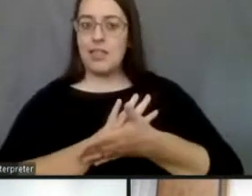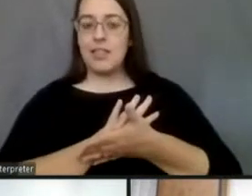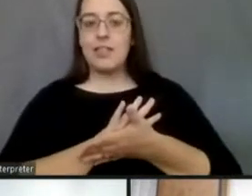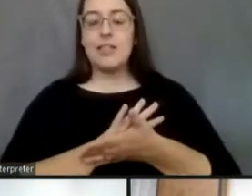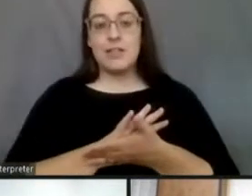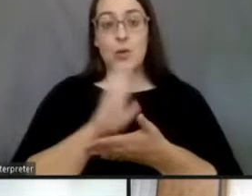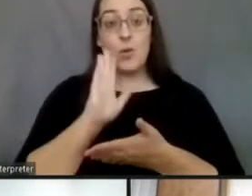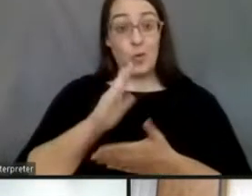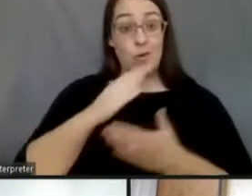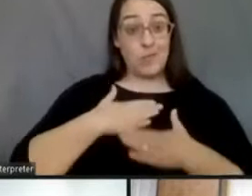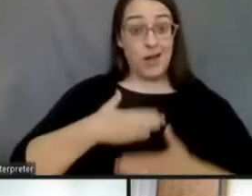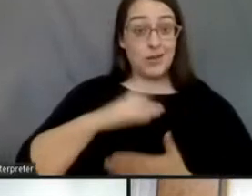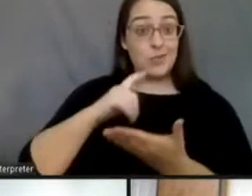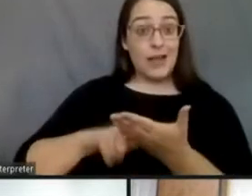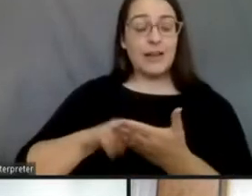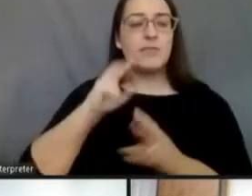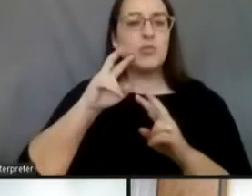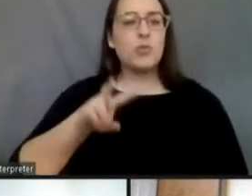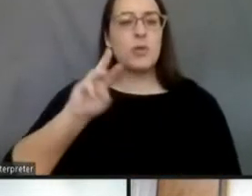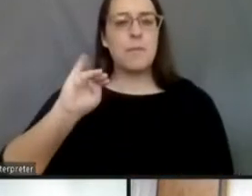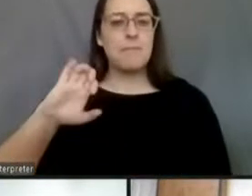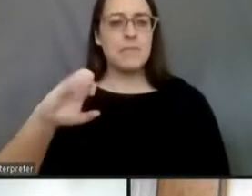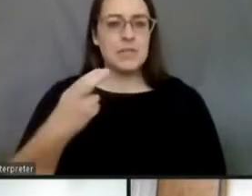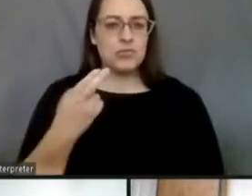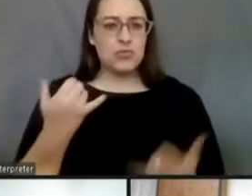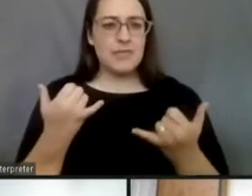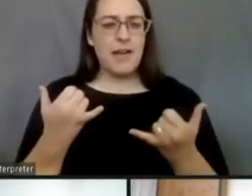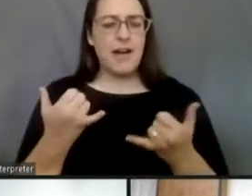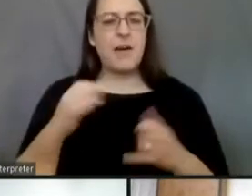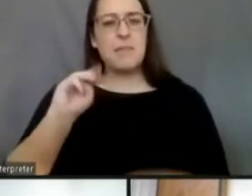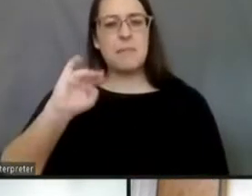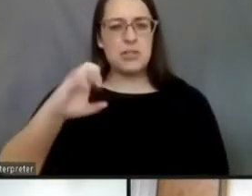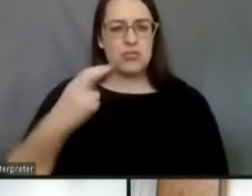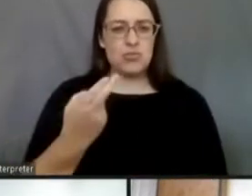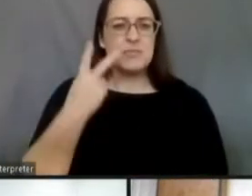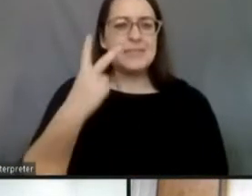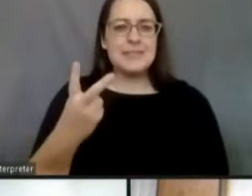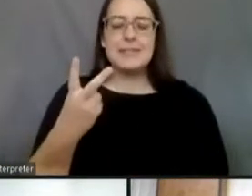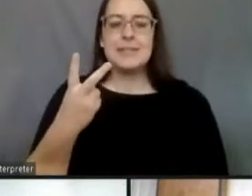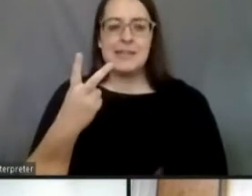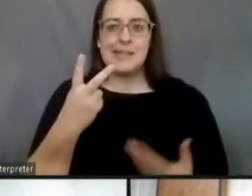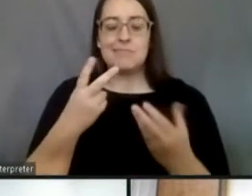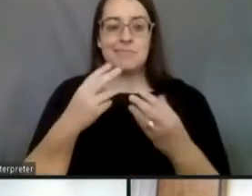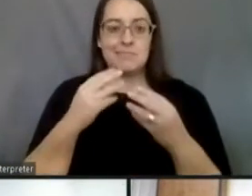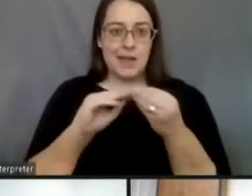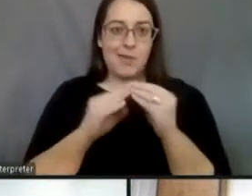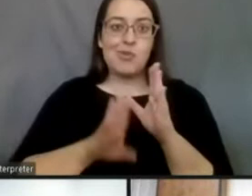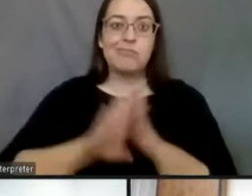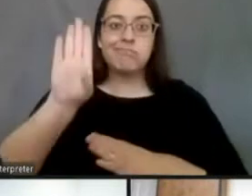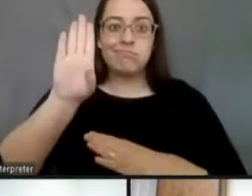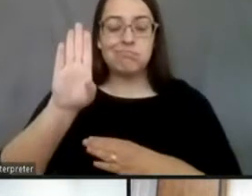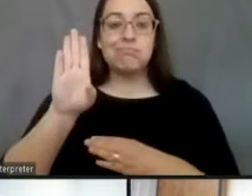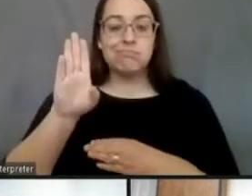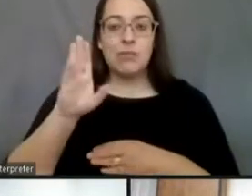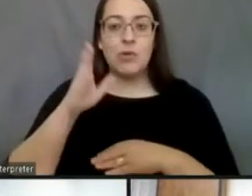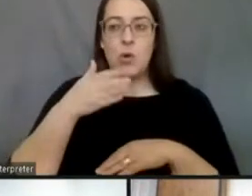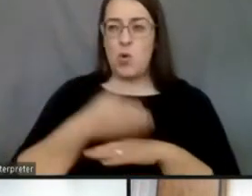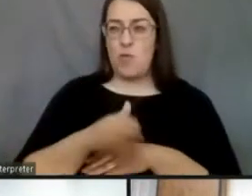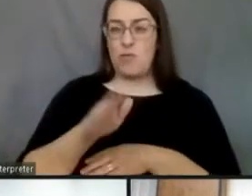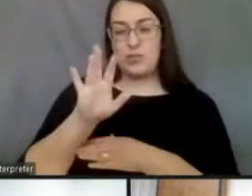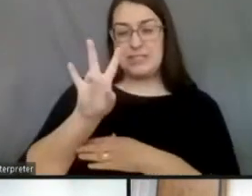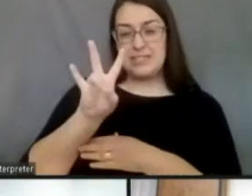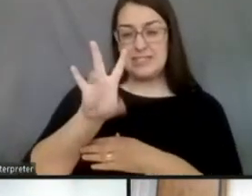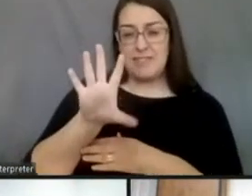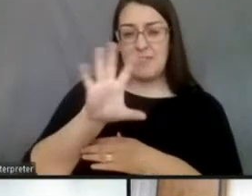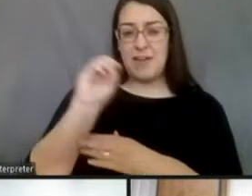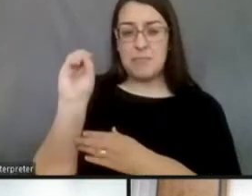identified. So if you look in Michigan right now, they're saying Michigan is seeing a rapid rise in cases, and they're saying that over